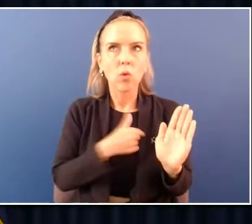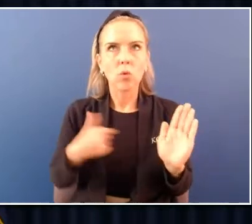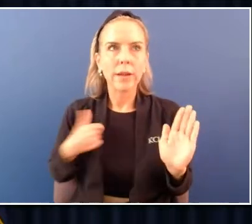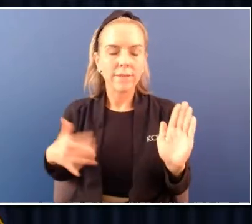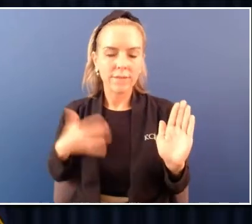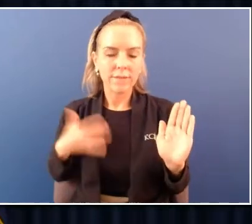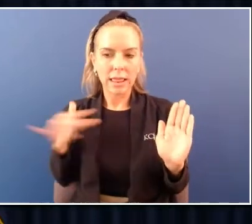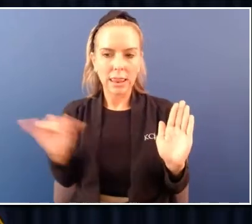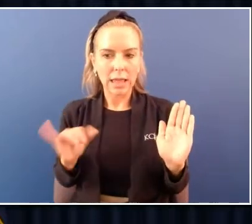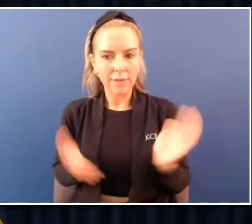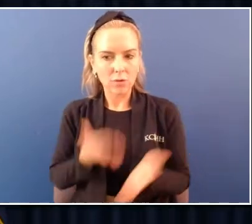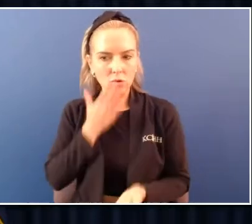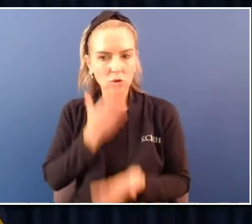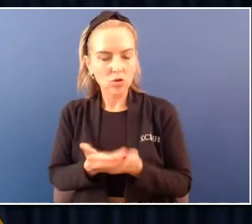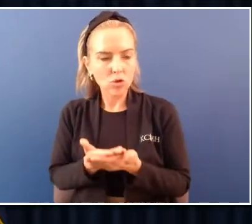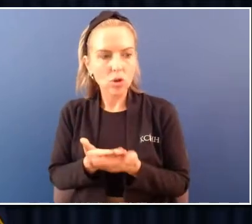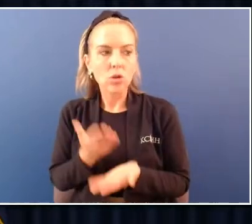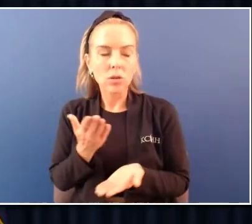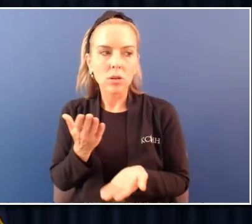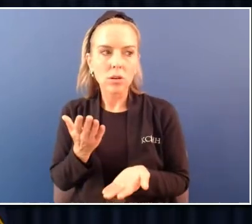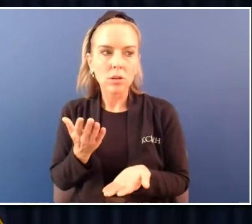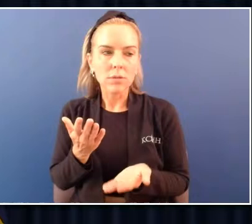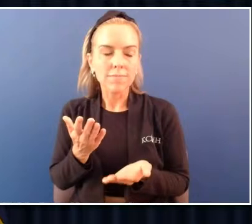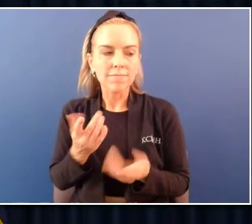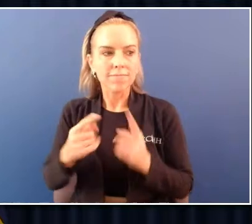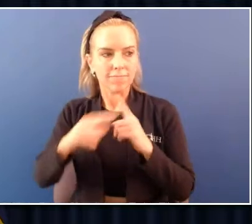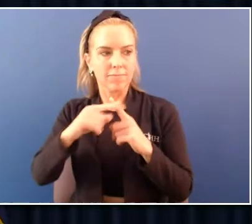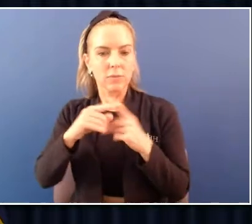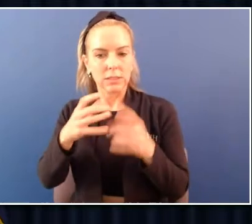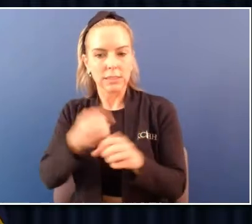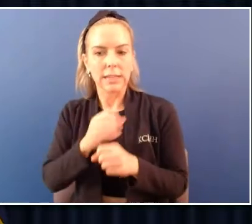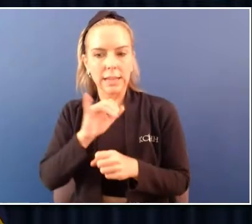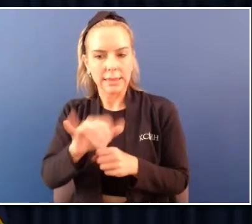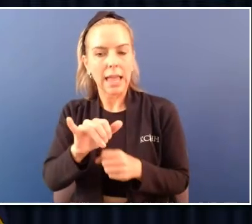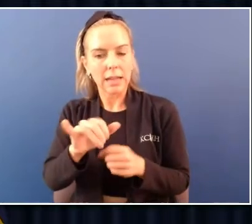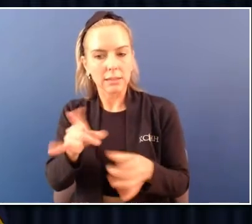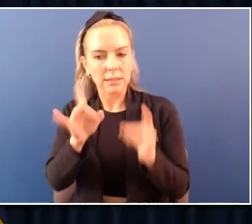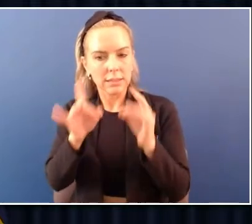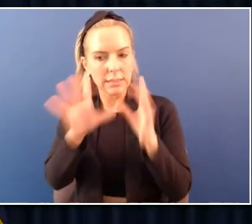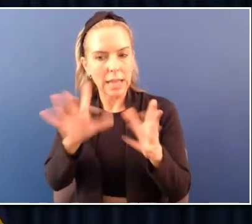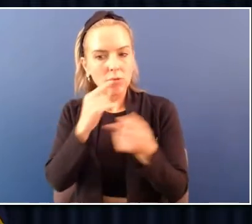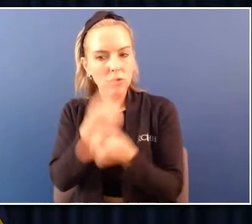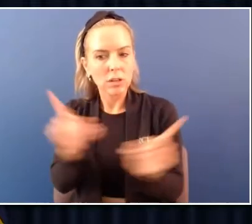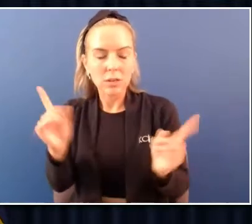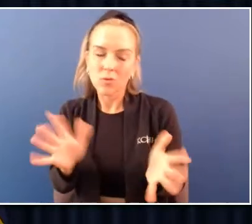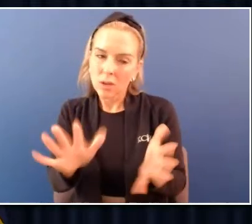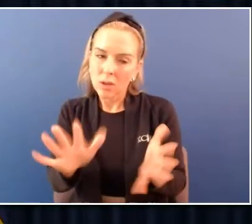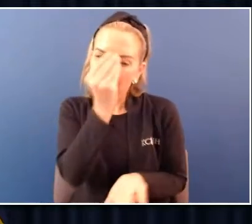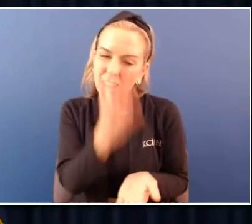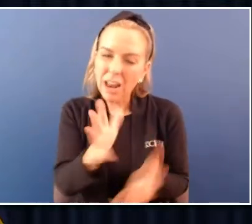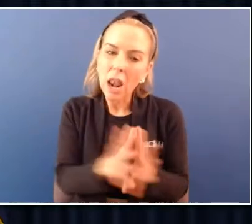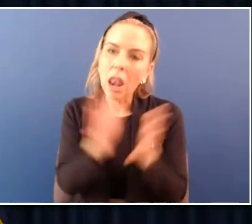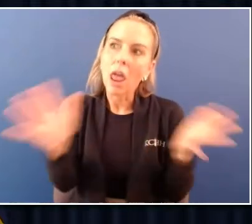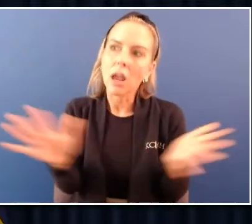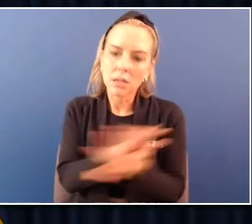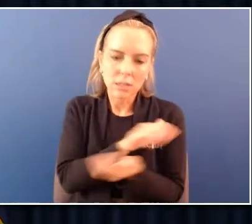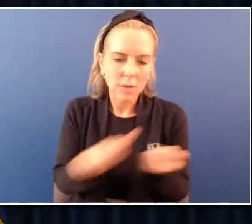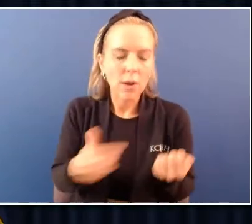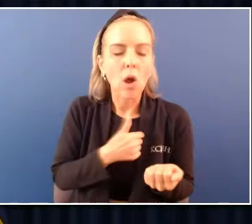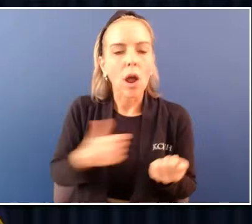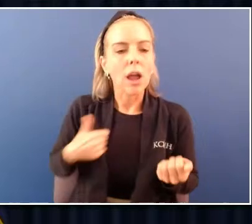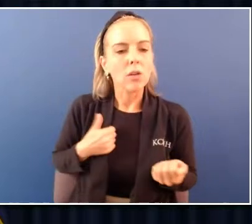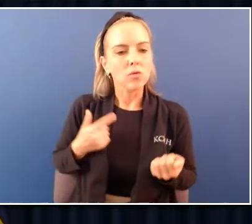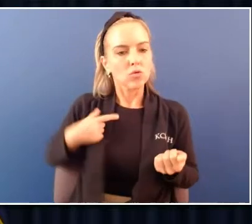a good probability of getting that disaster declaration. There was a lot of damage. And so I believe we at least should